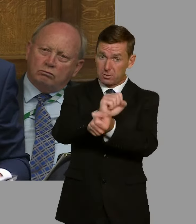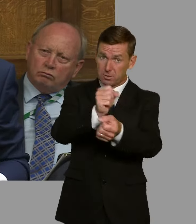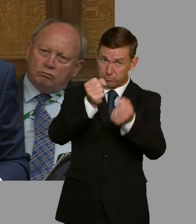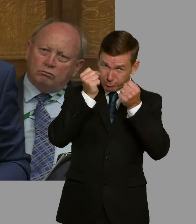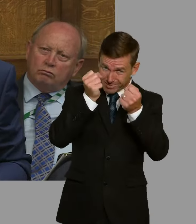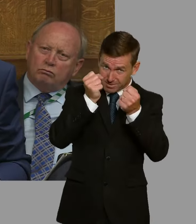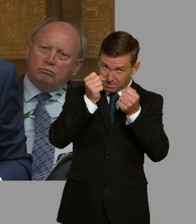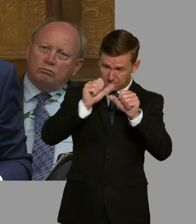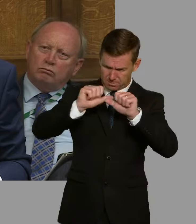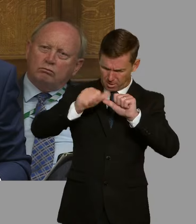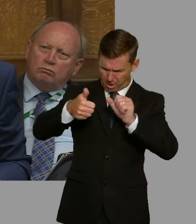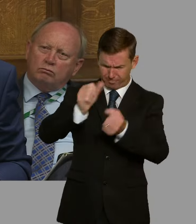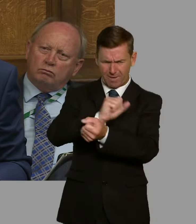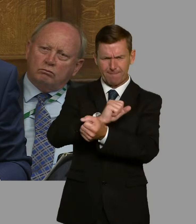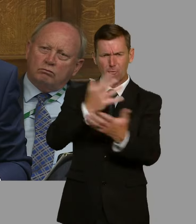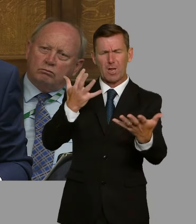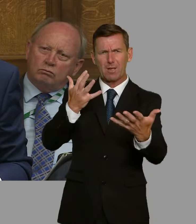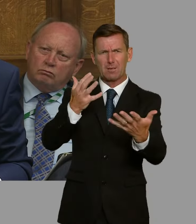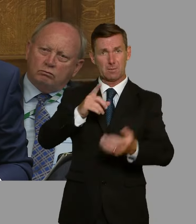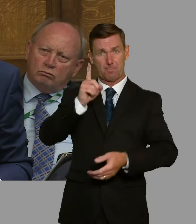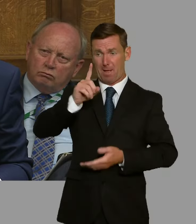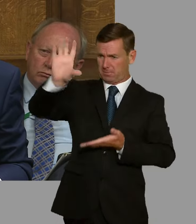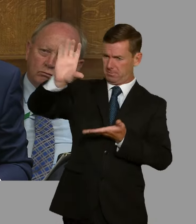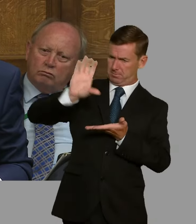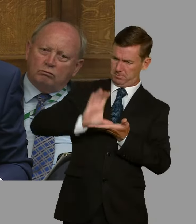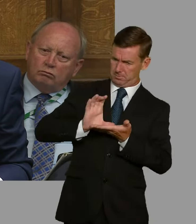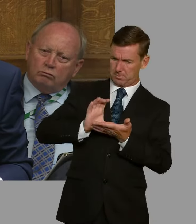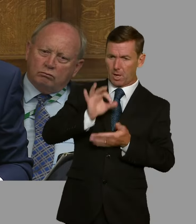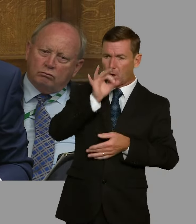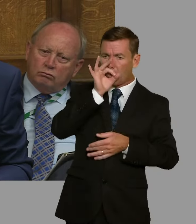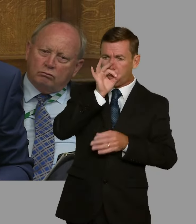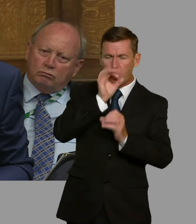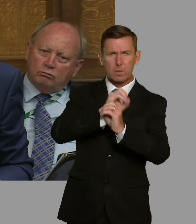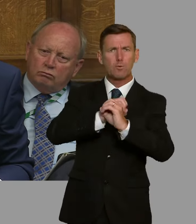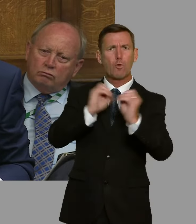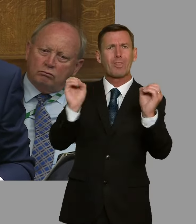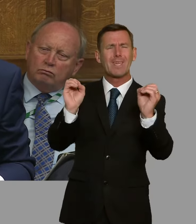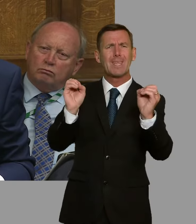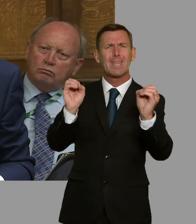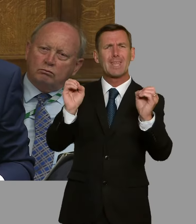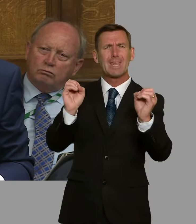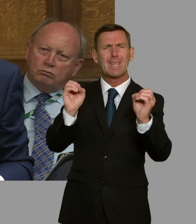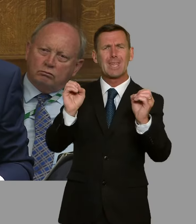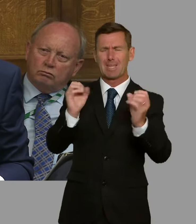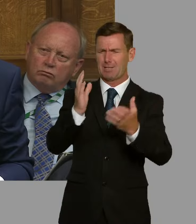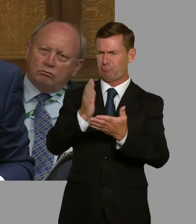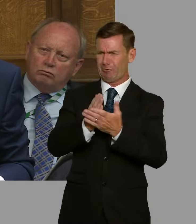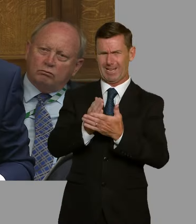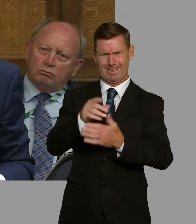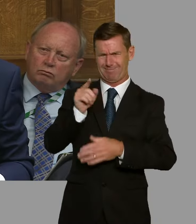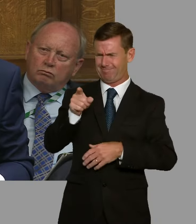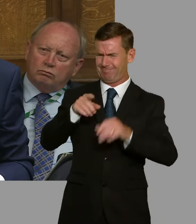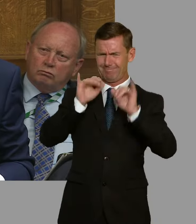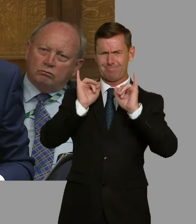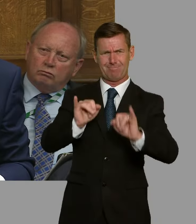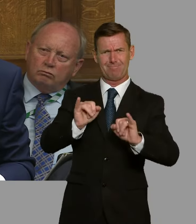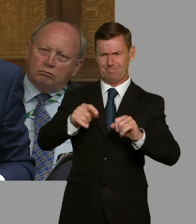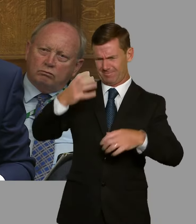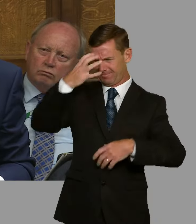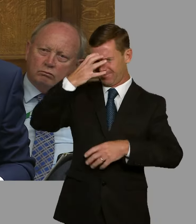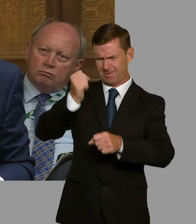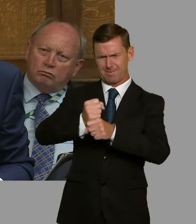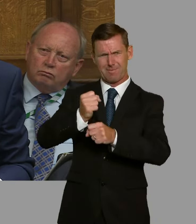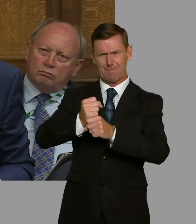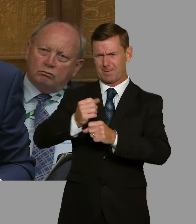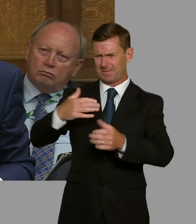compensation whatsoever. This is an institutional miscarriage of justice. Will he instruct the Department of Justice